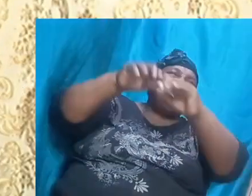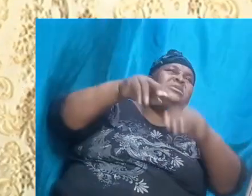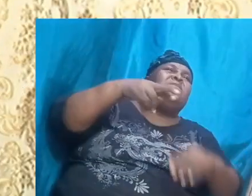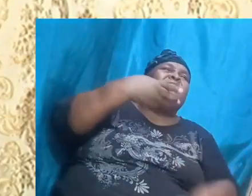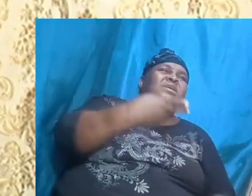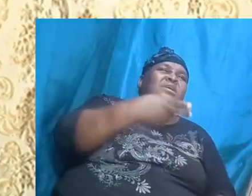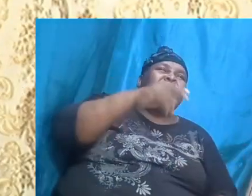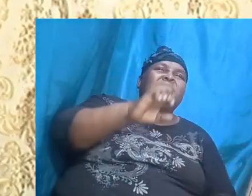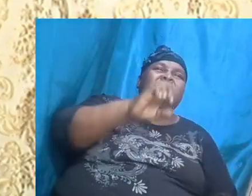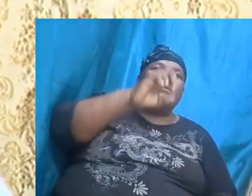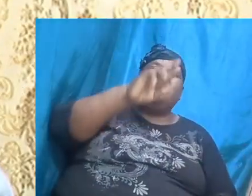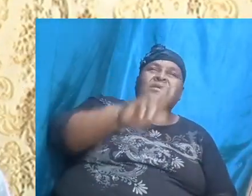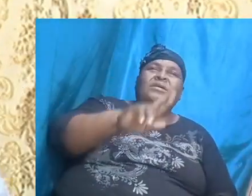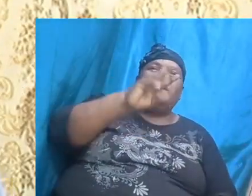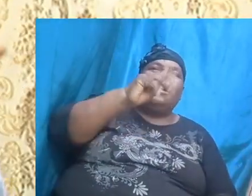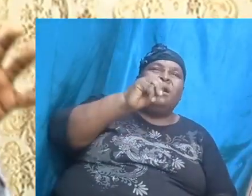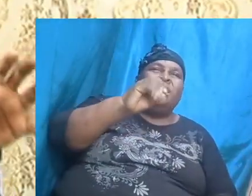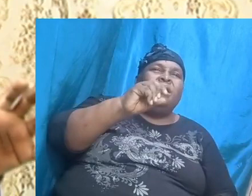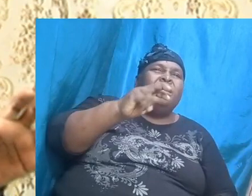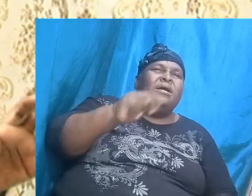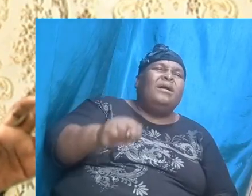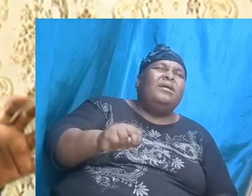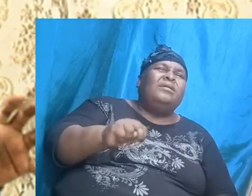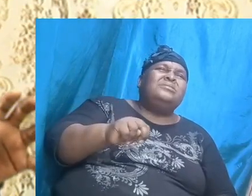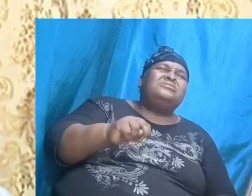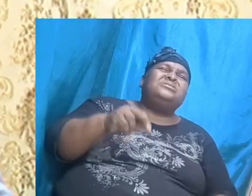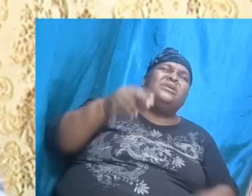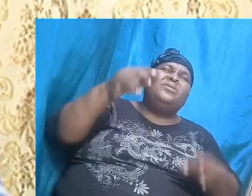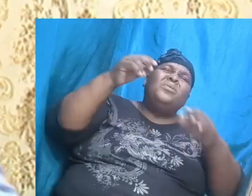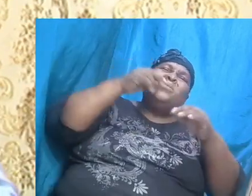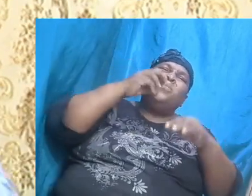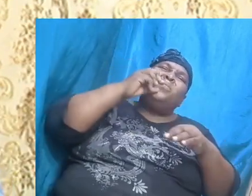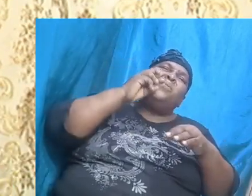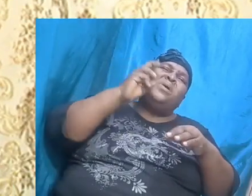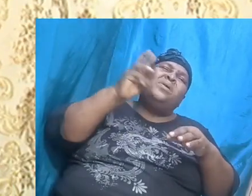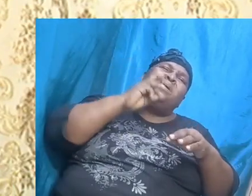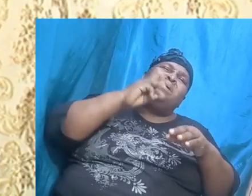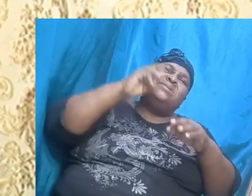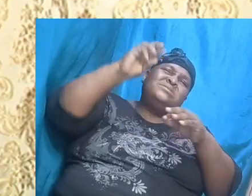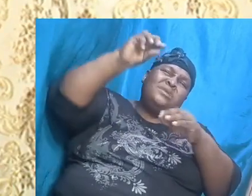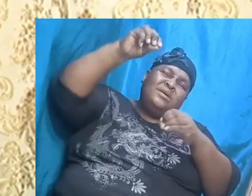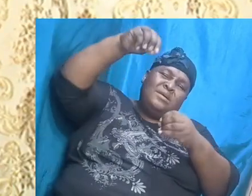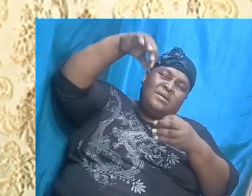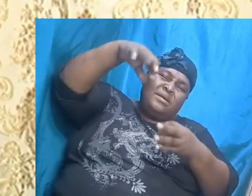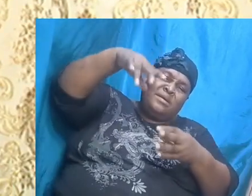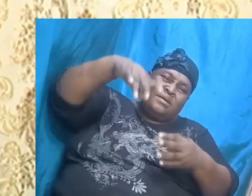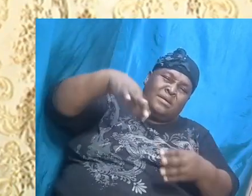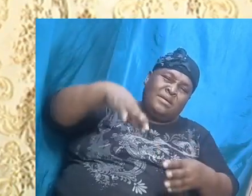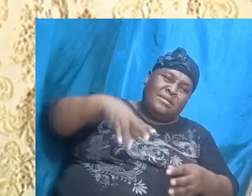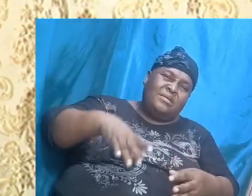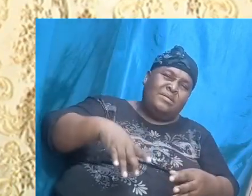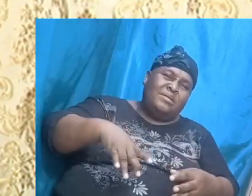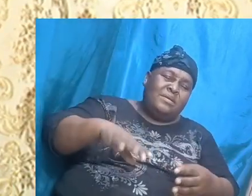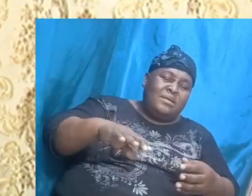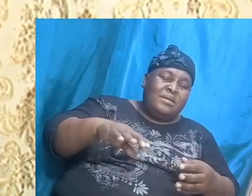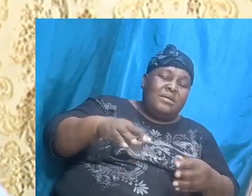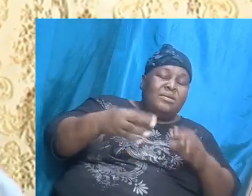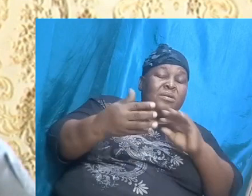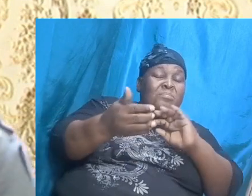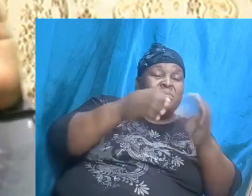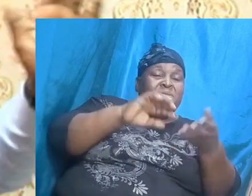And can I tell you something? The Mount of Hermon is always green and refreshing, as in comparison to the valley that was dry. And therefore